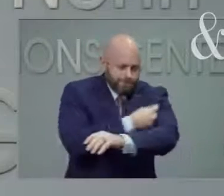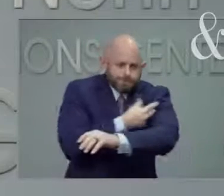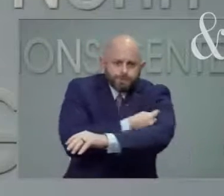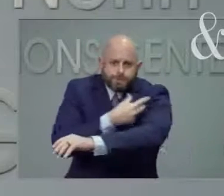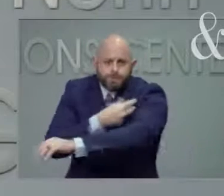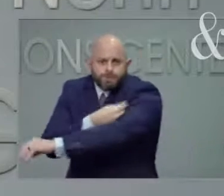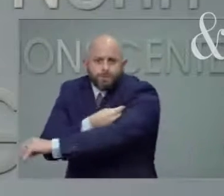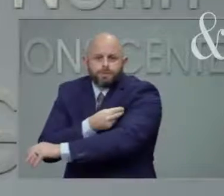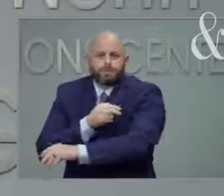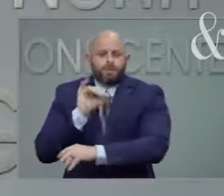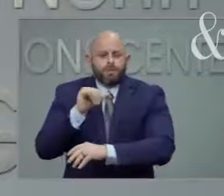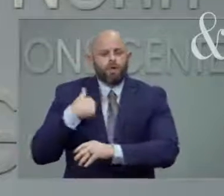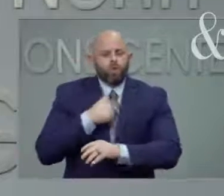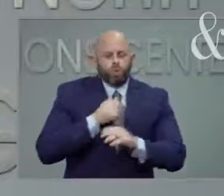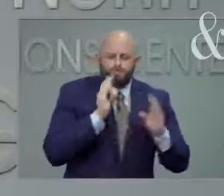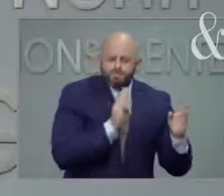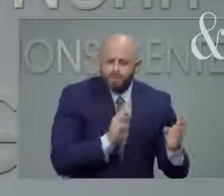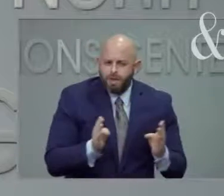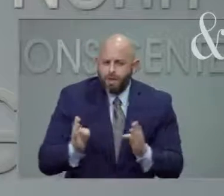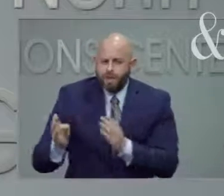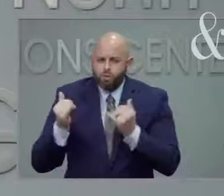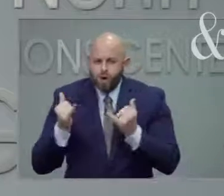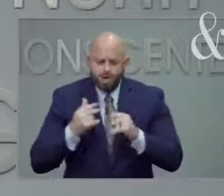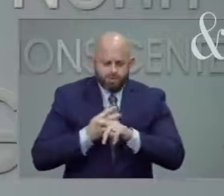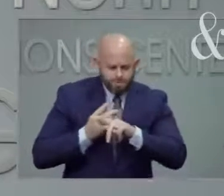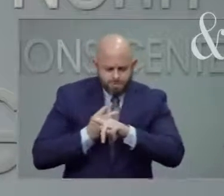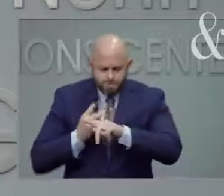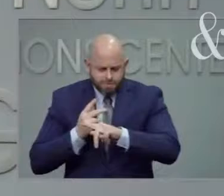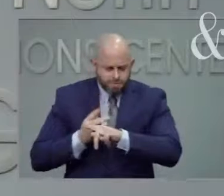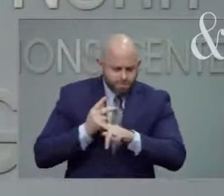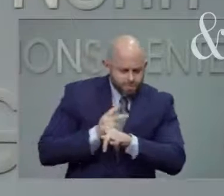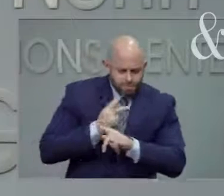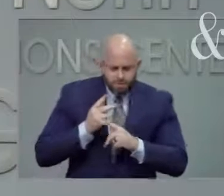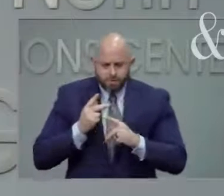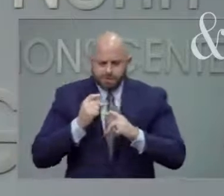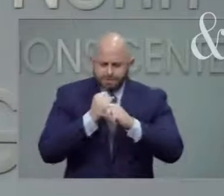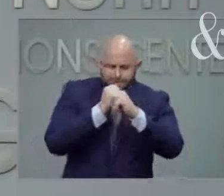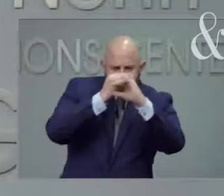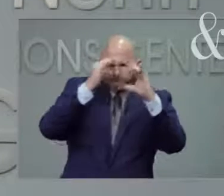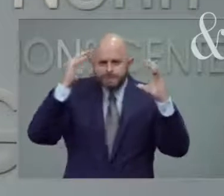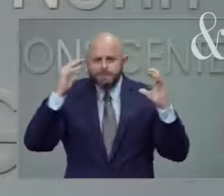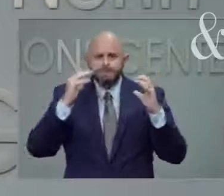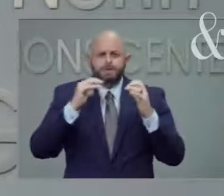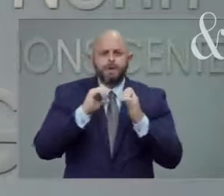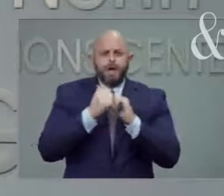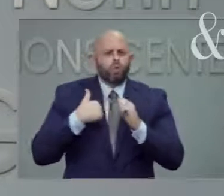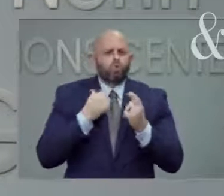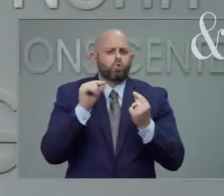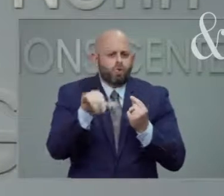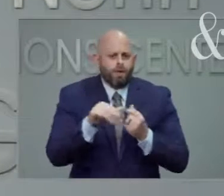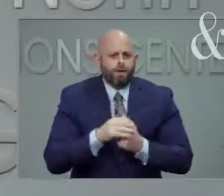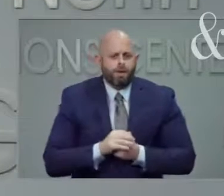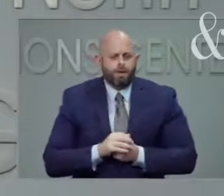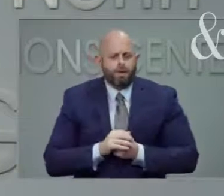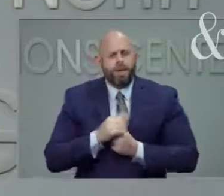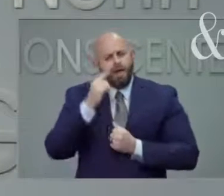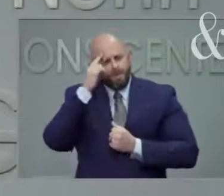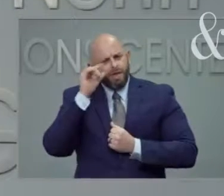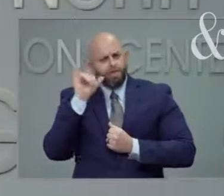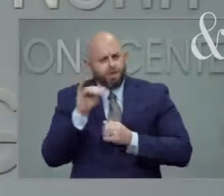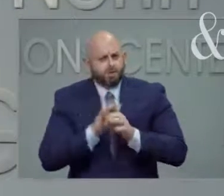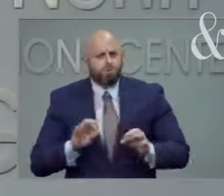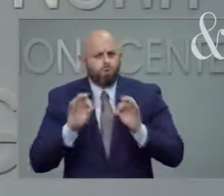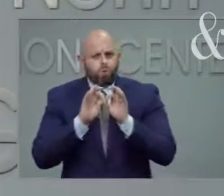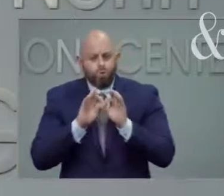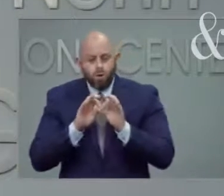going to look at as to whether they can open up all of the categories, whether they have to go to another subpart. I think that's something that they